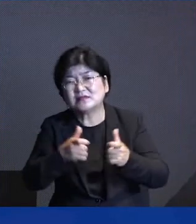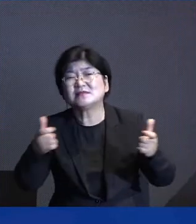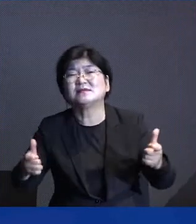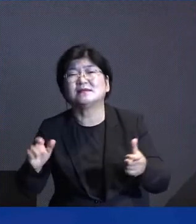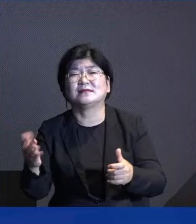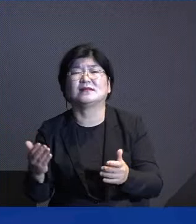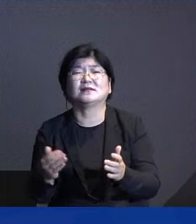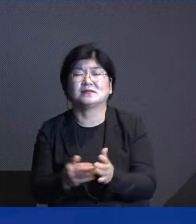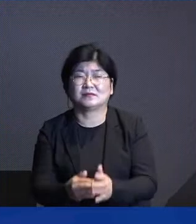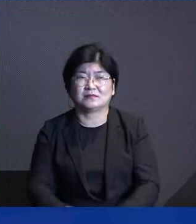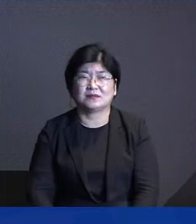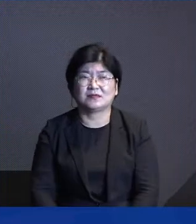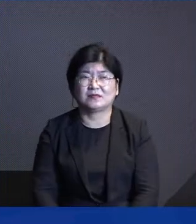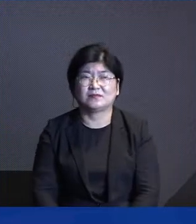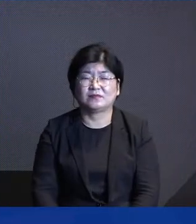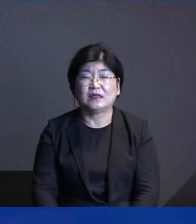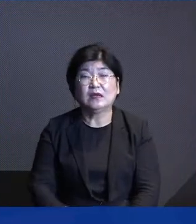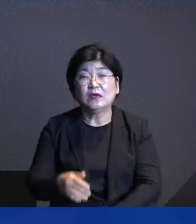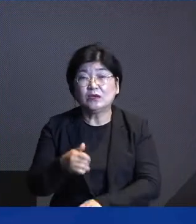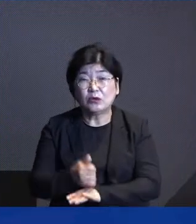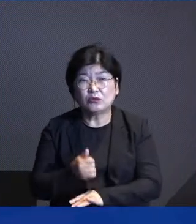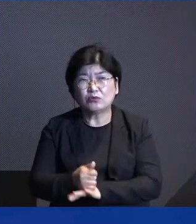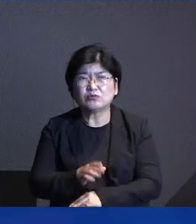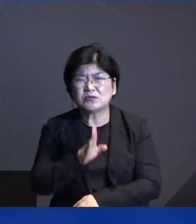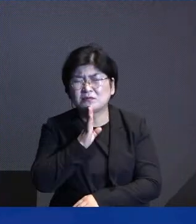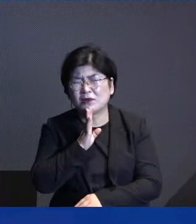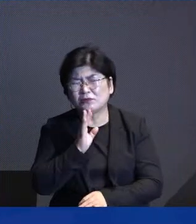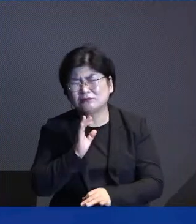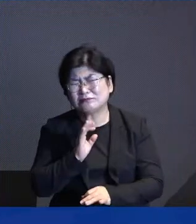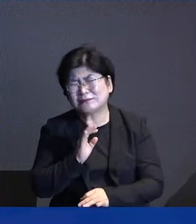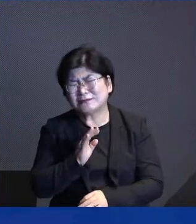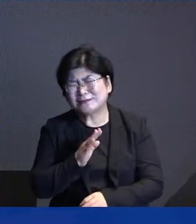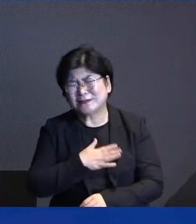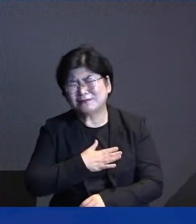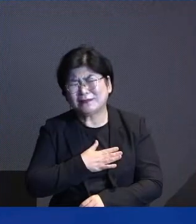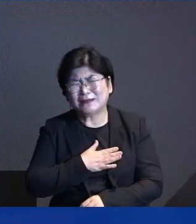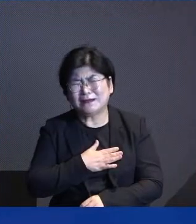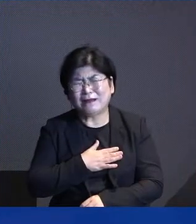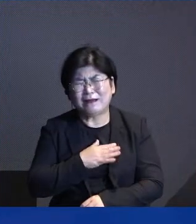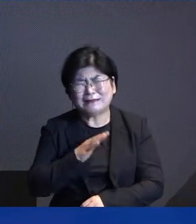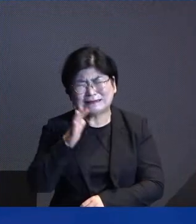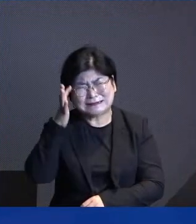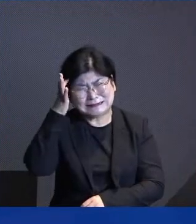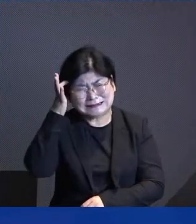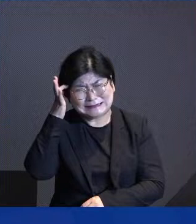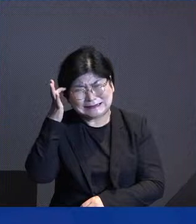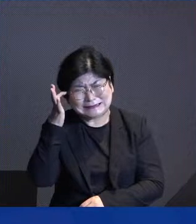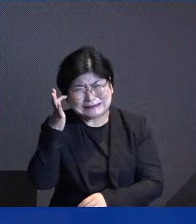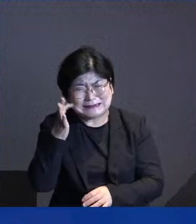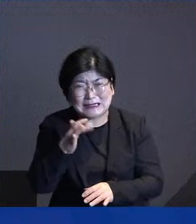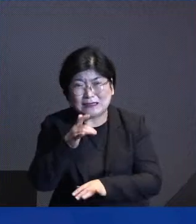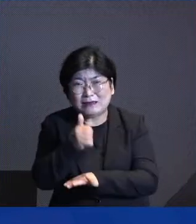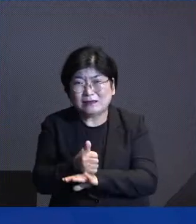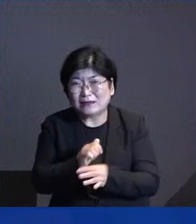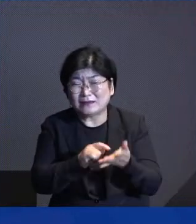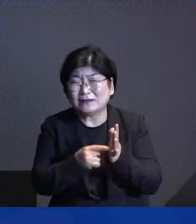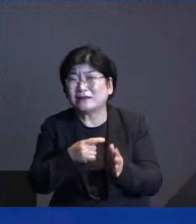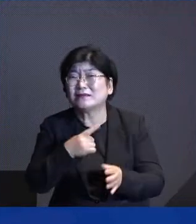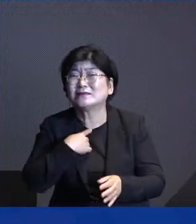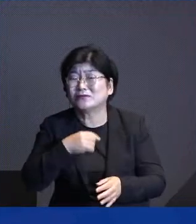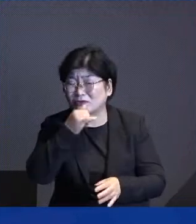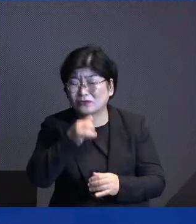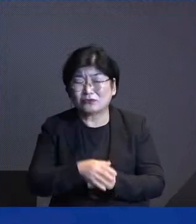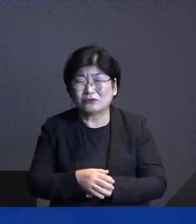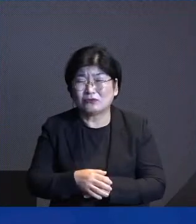serious adverse consequences. And abuse is not just a physical harm. It can cause long-lasting trauma,